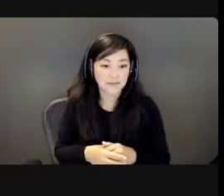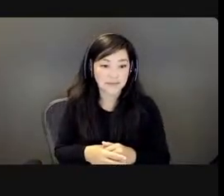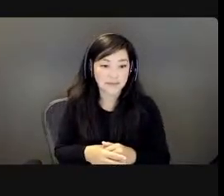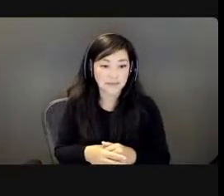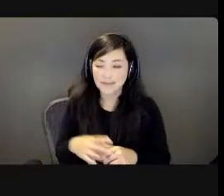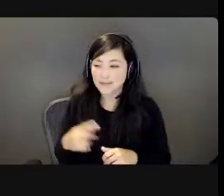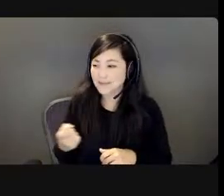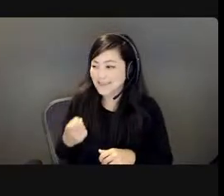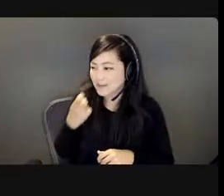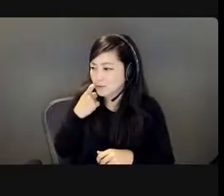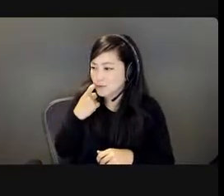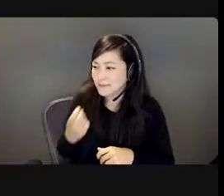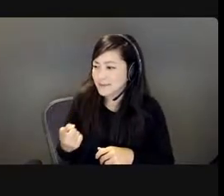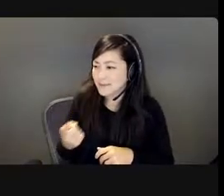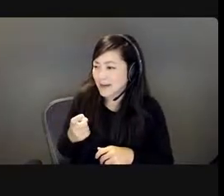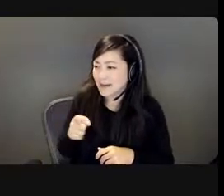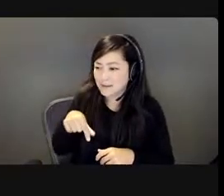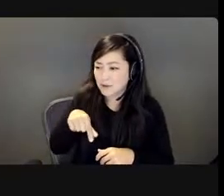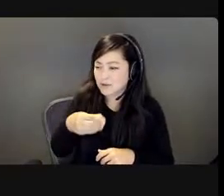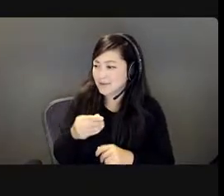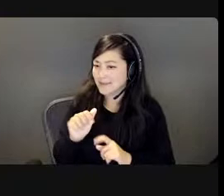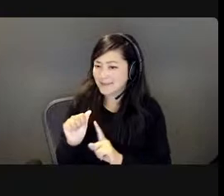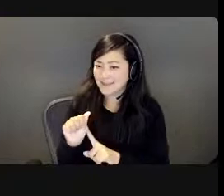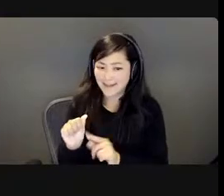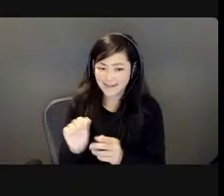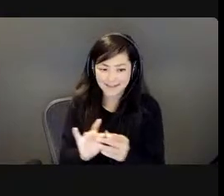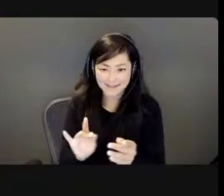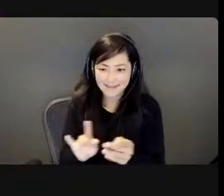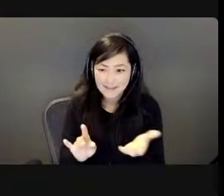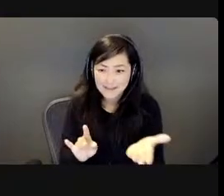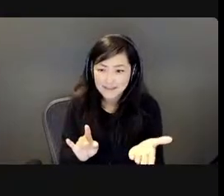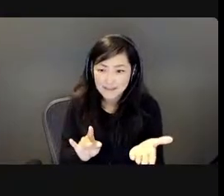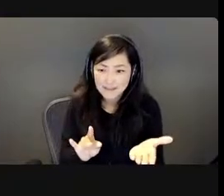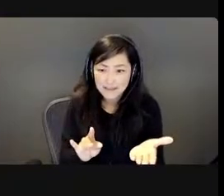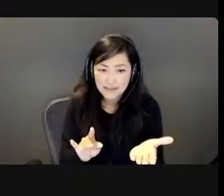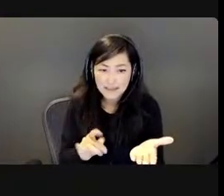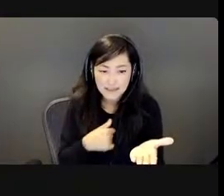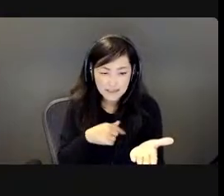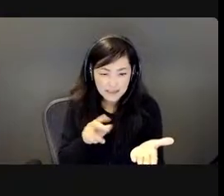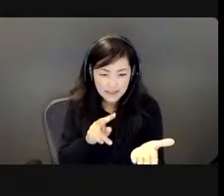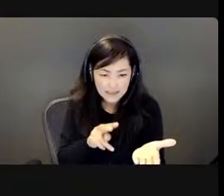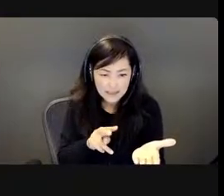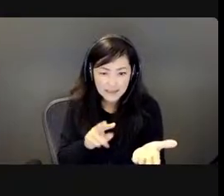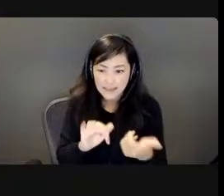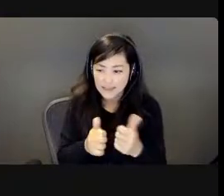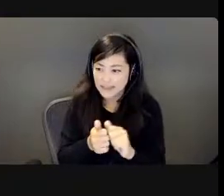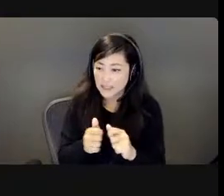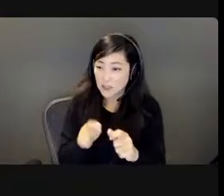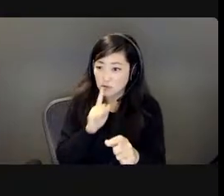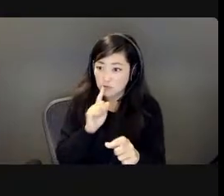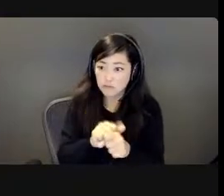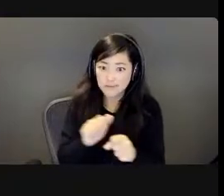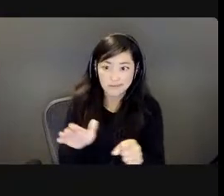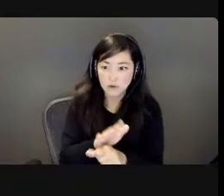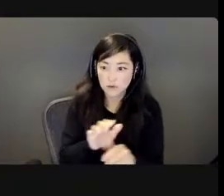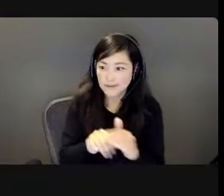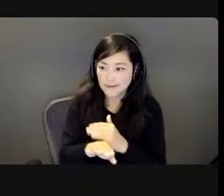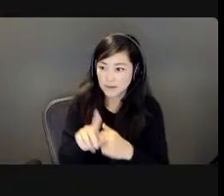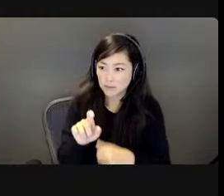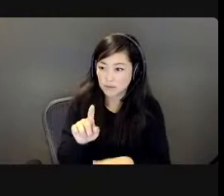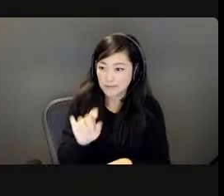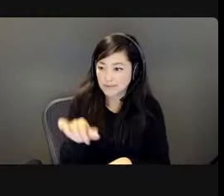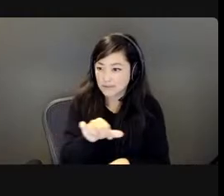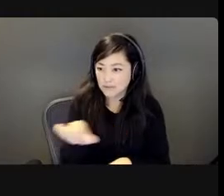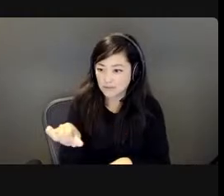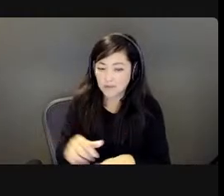asked a question in the Q&A and talking about, let's take a look at it, how fully accessible it is, and that's always a big difference. Like,